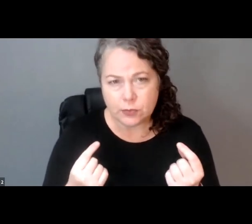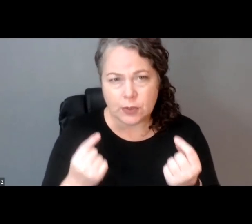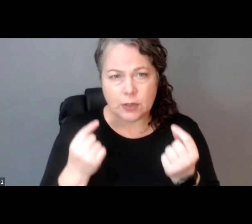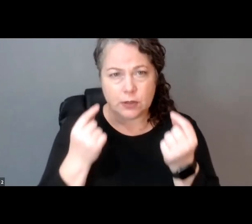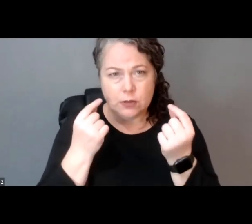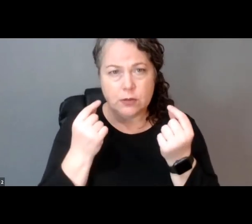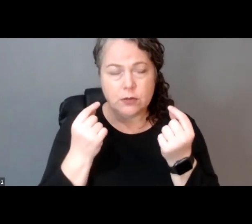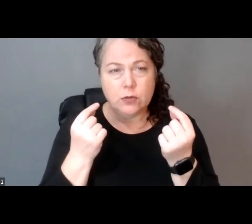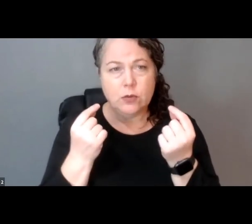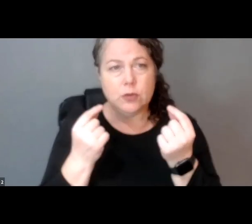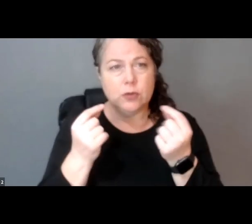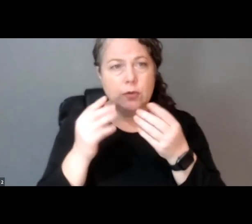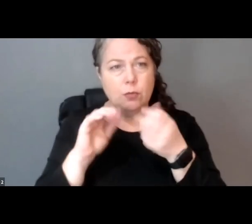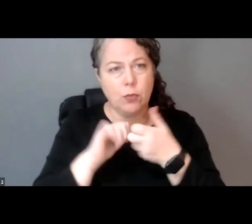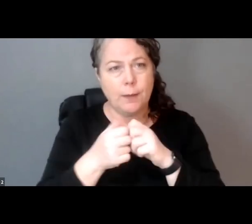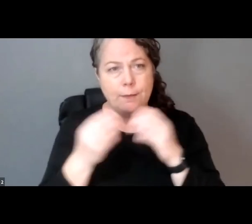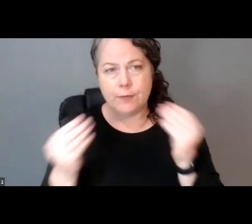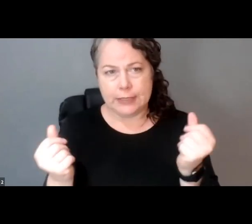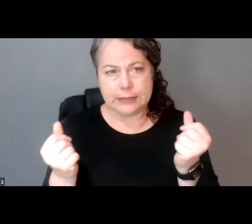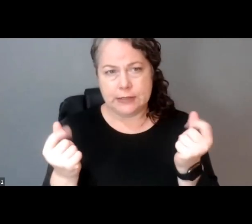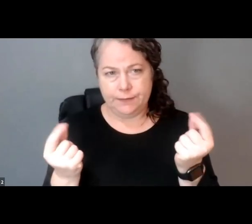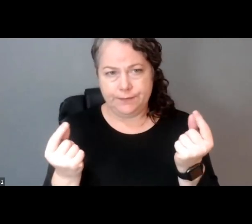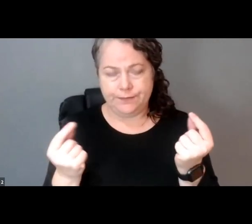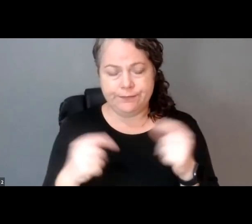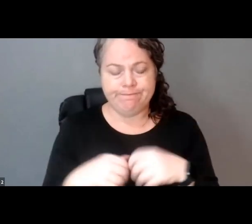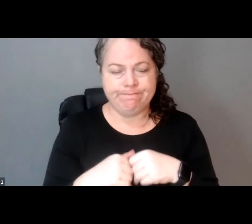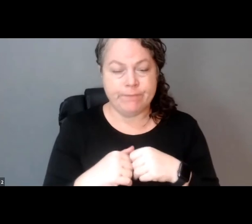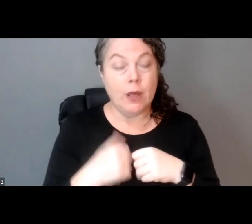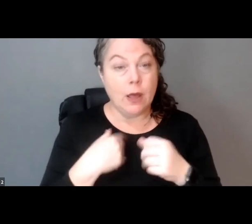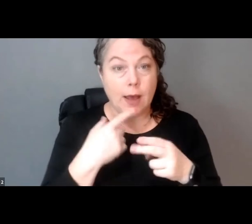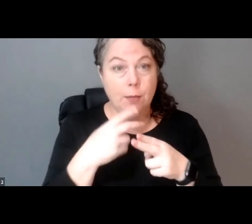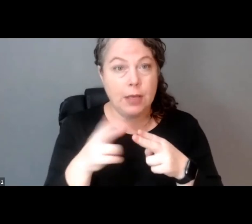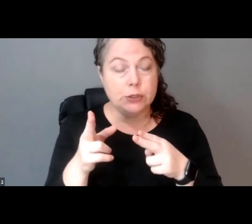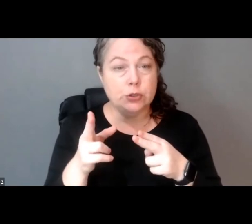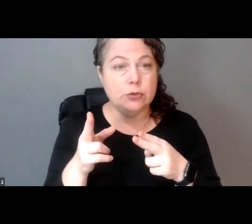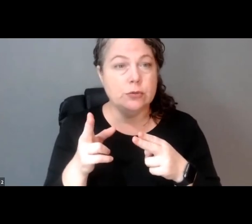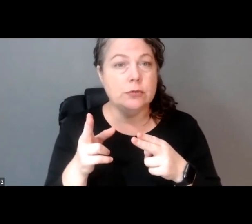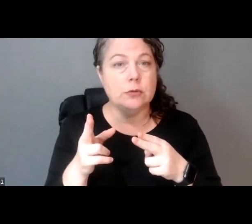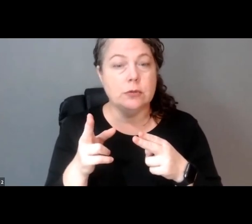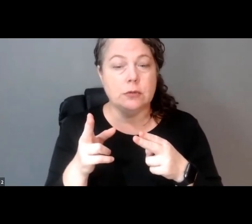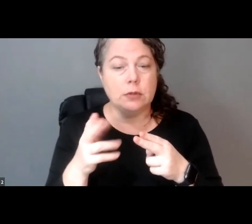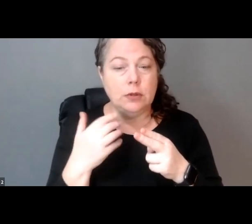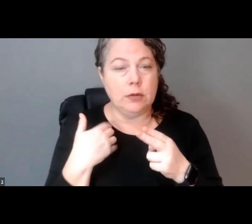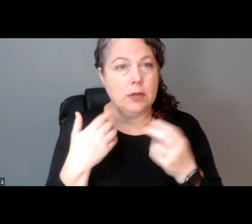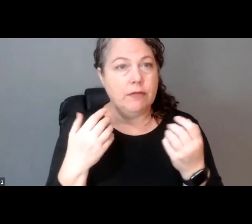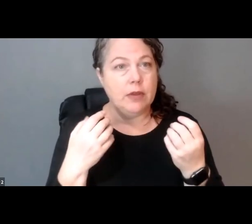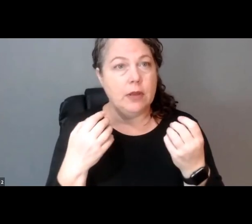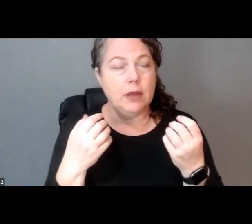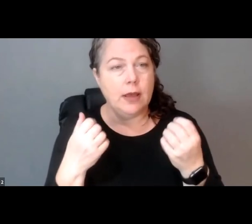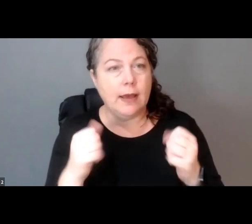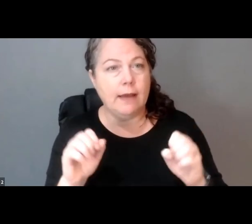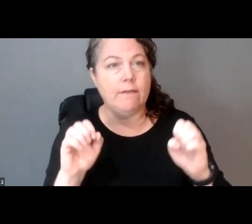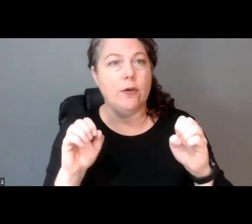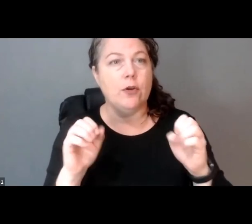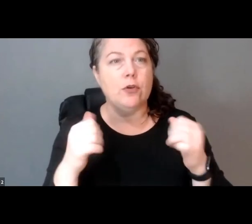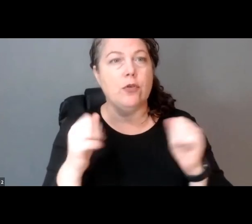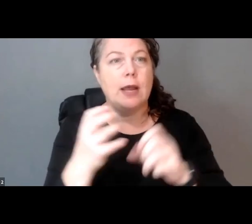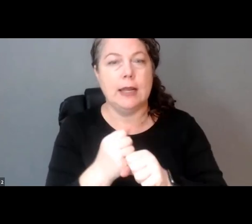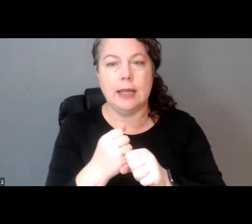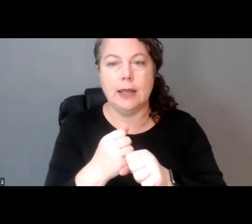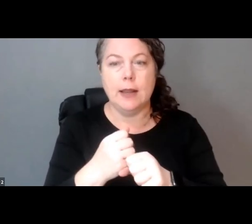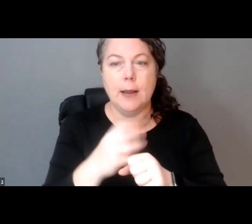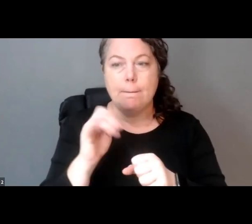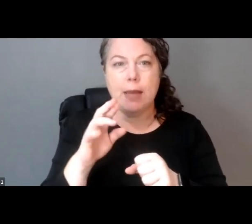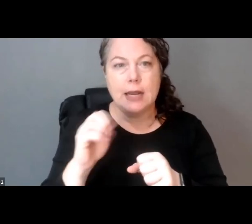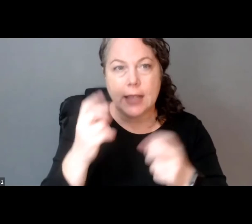these problems? Well, I mentioned that there's efforts to get Medicare vision coverage in the budget